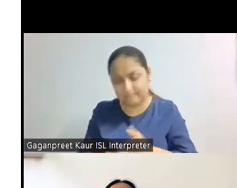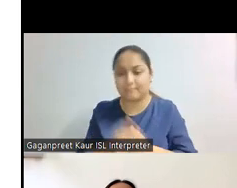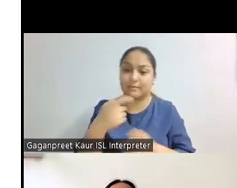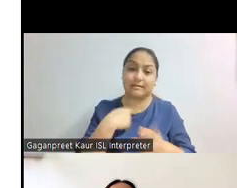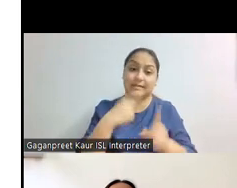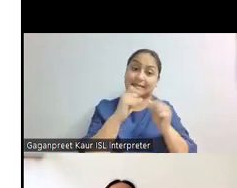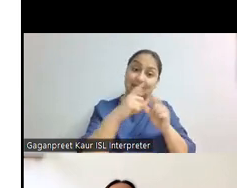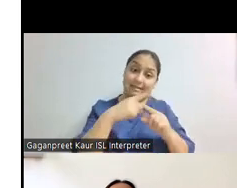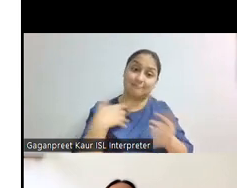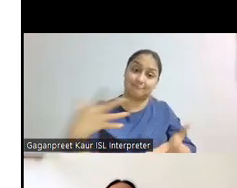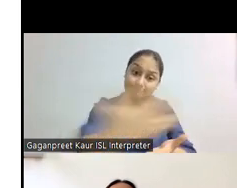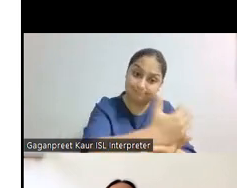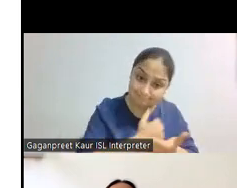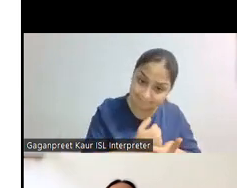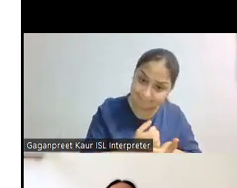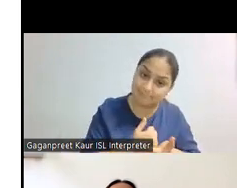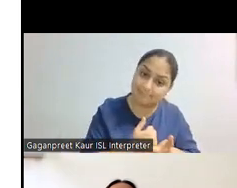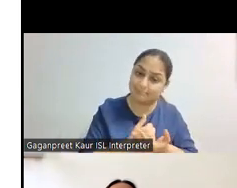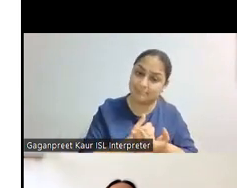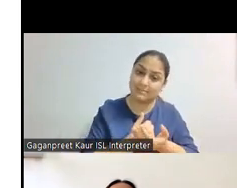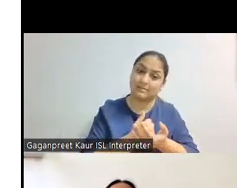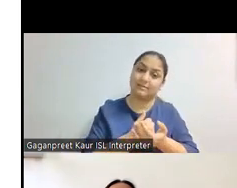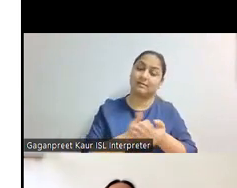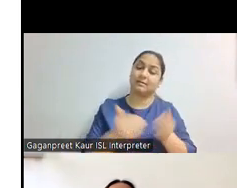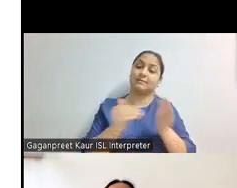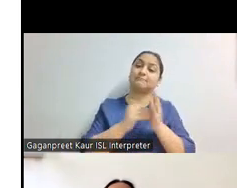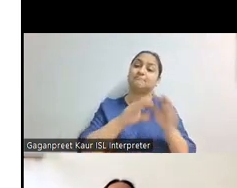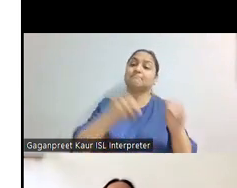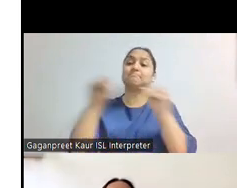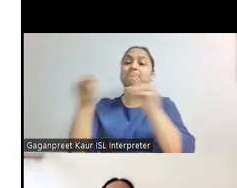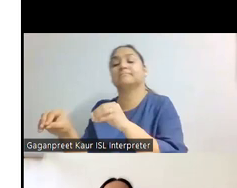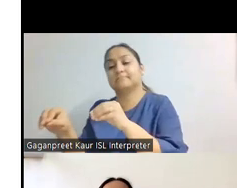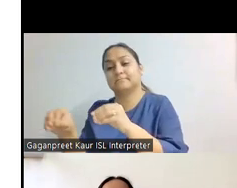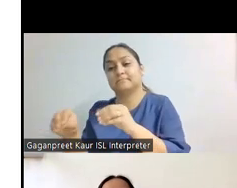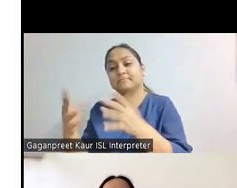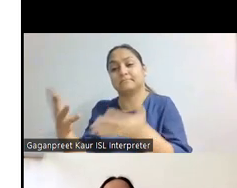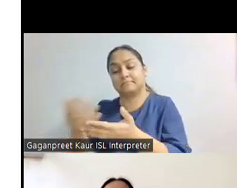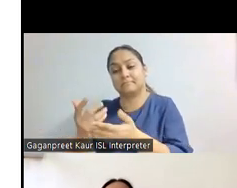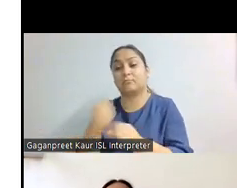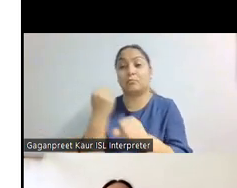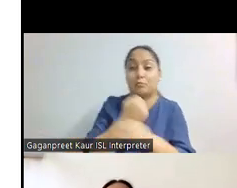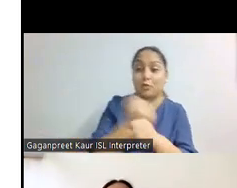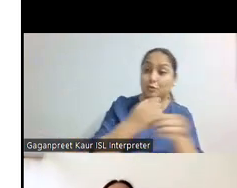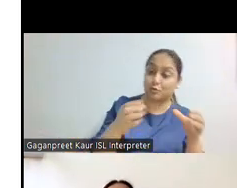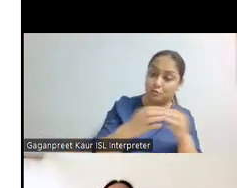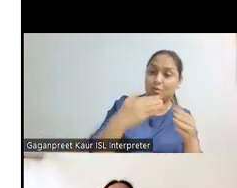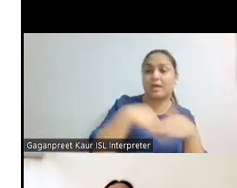from Indonesia. And the handover was taken as the working group in